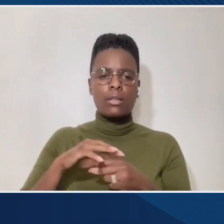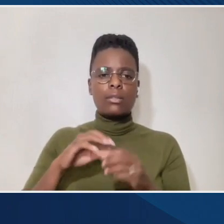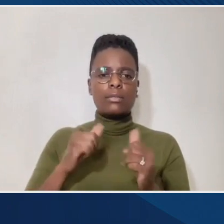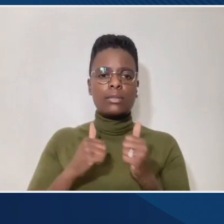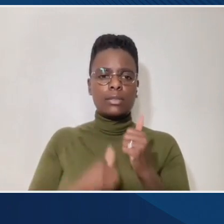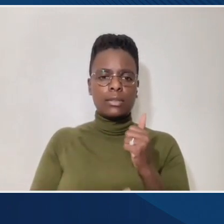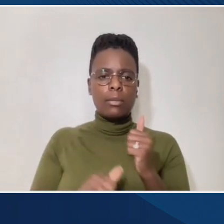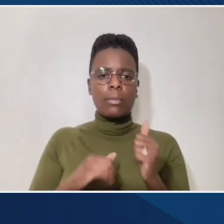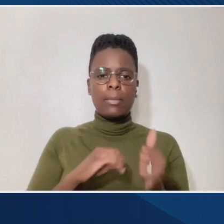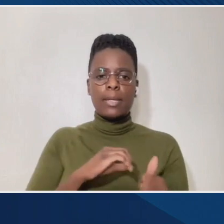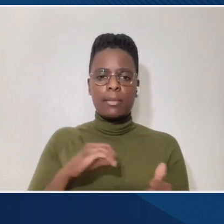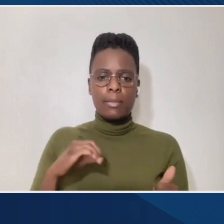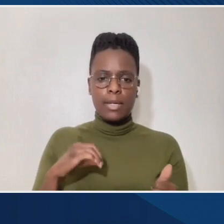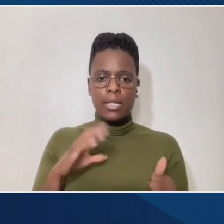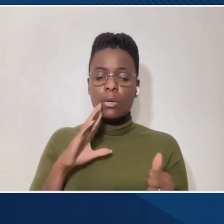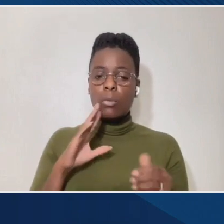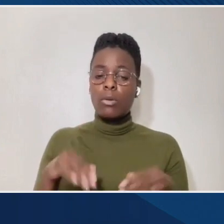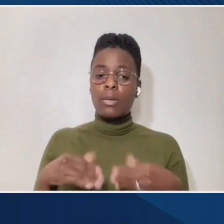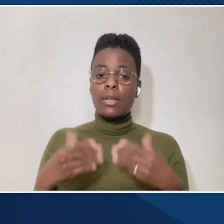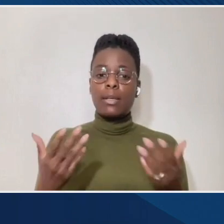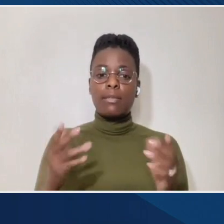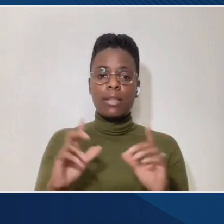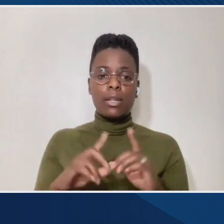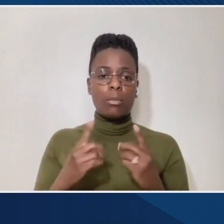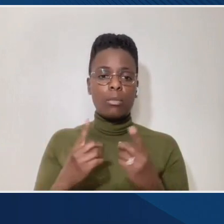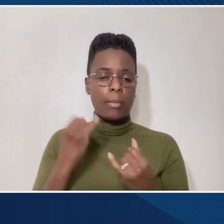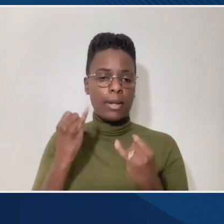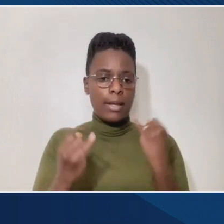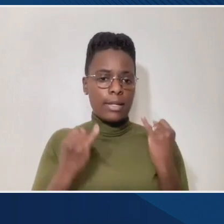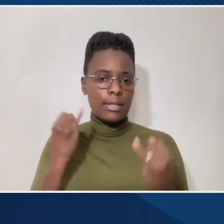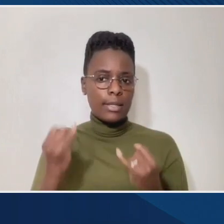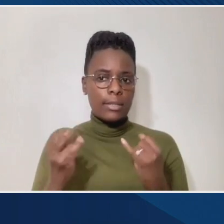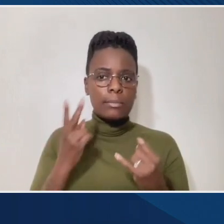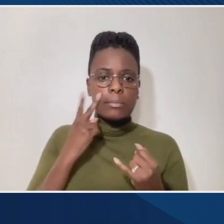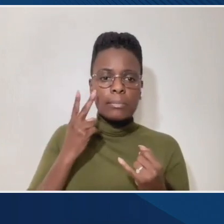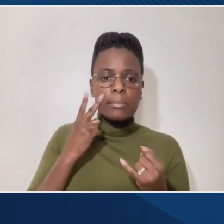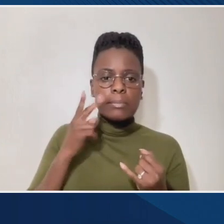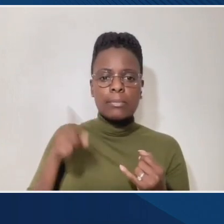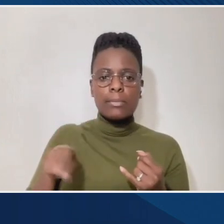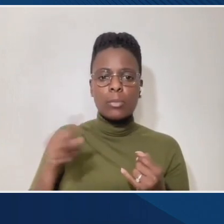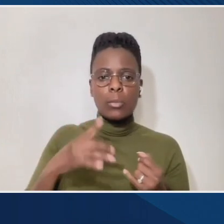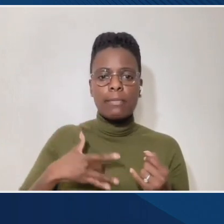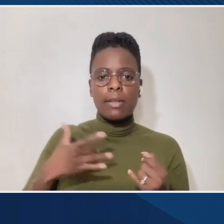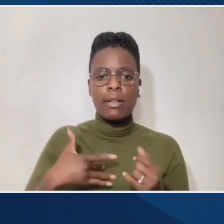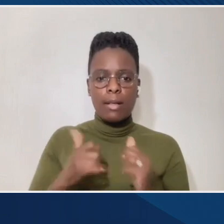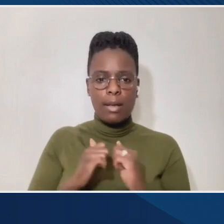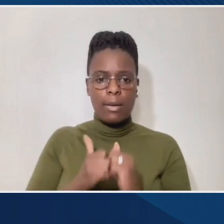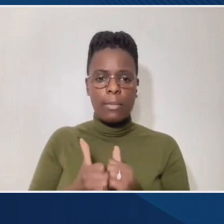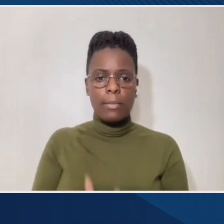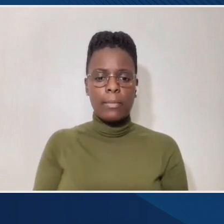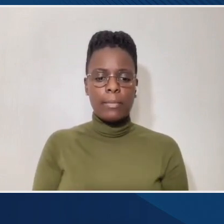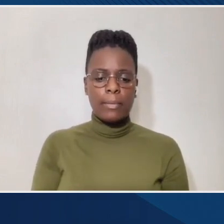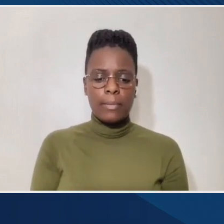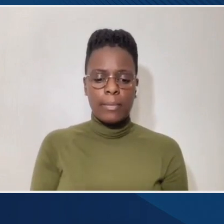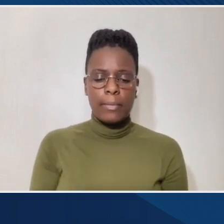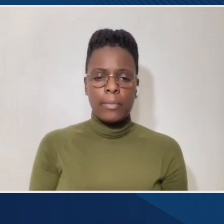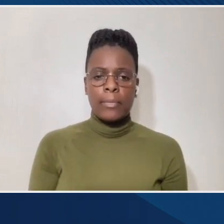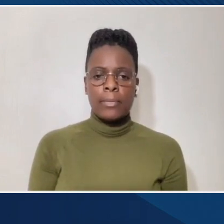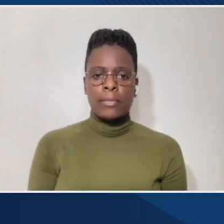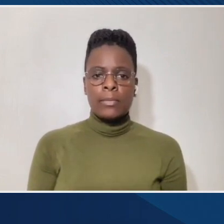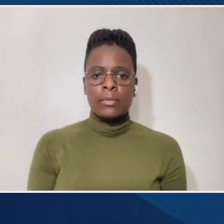Education, to build what we are today, and some of the changes we've been able to